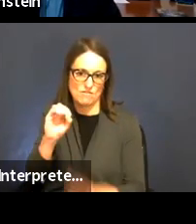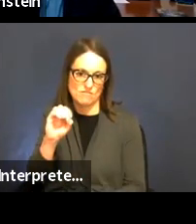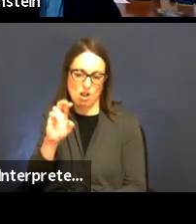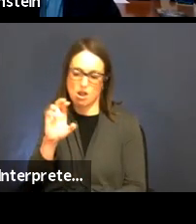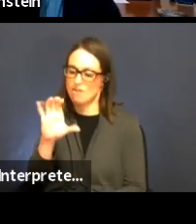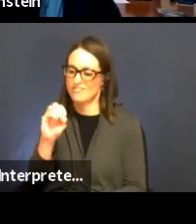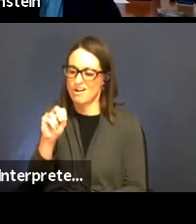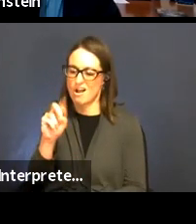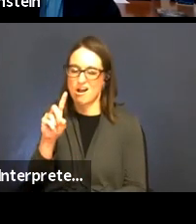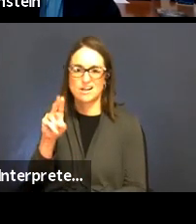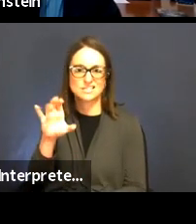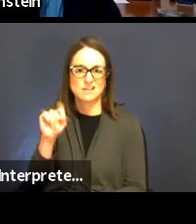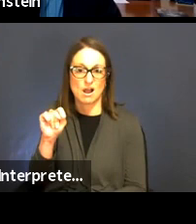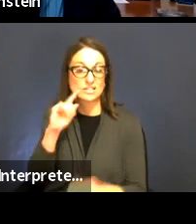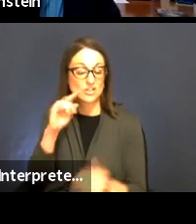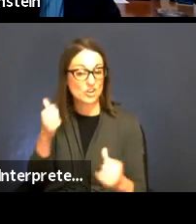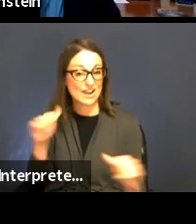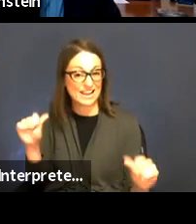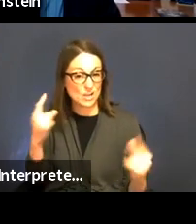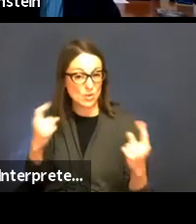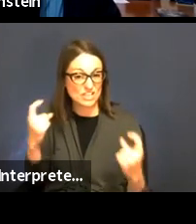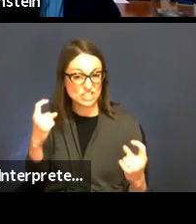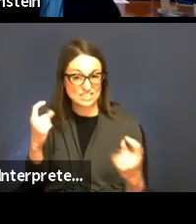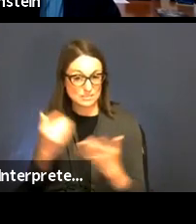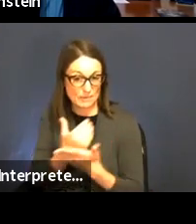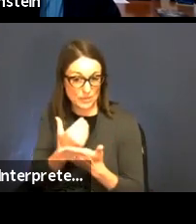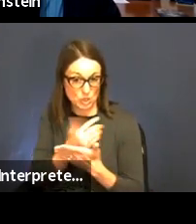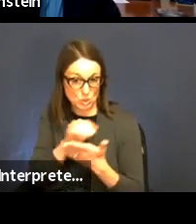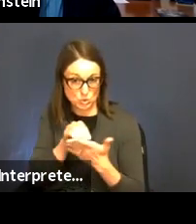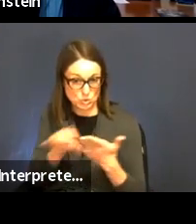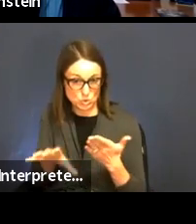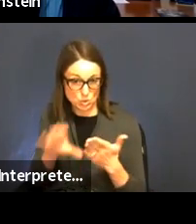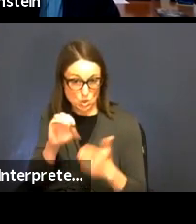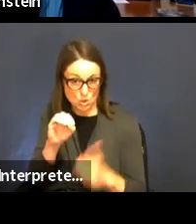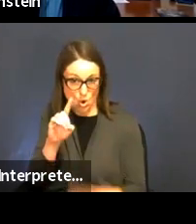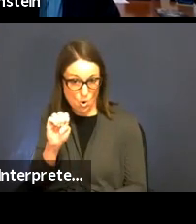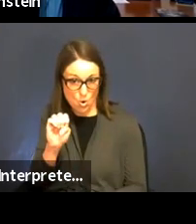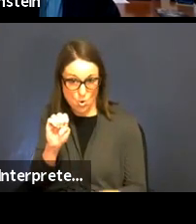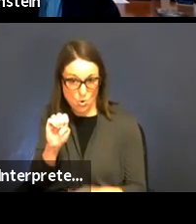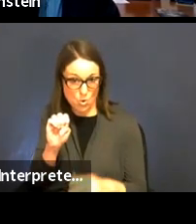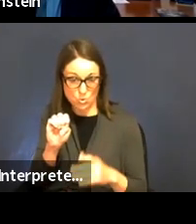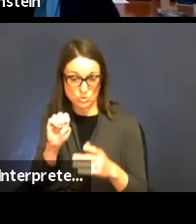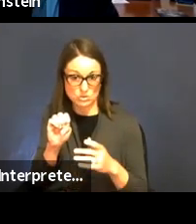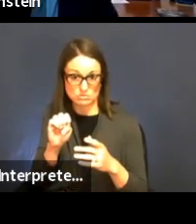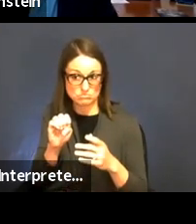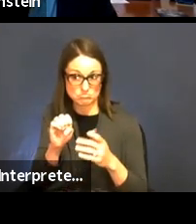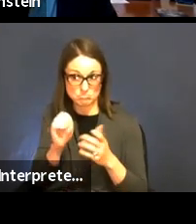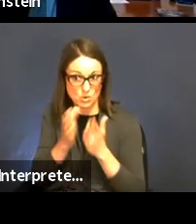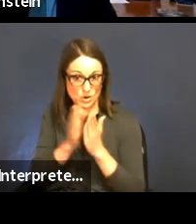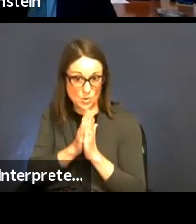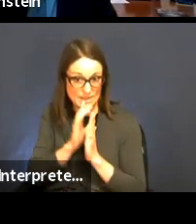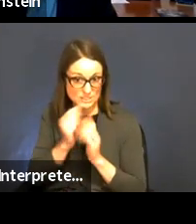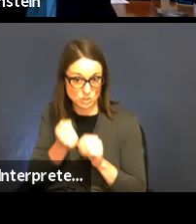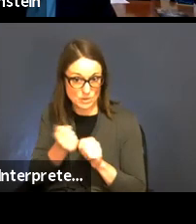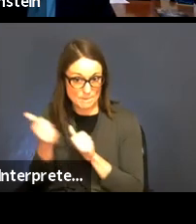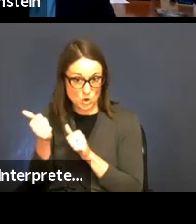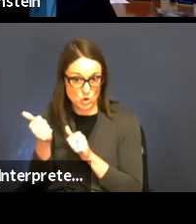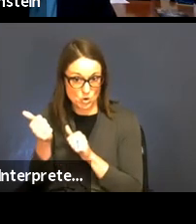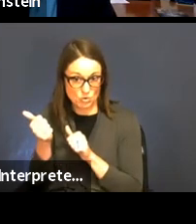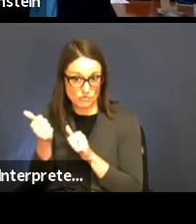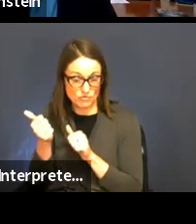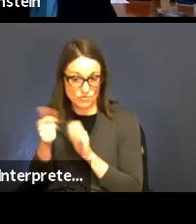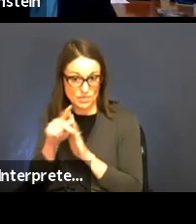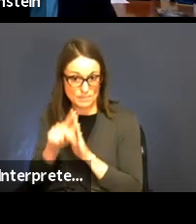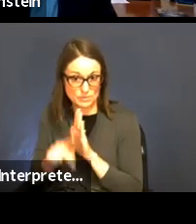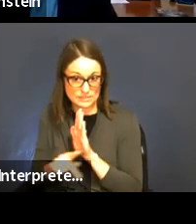Are there any questions about the new Student Code of Conduct or the request to remove the provisions that I talked about in the